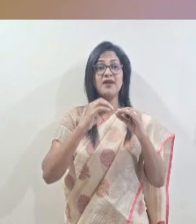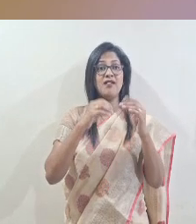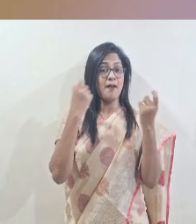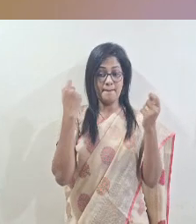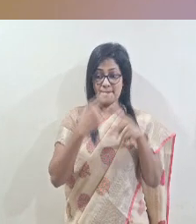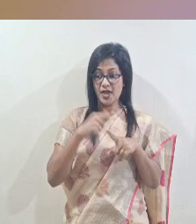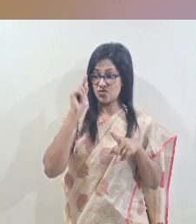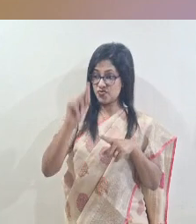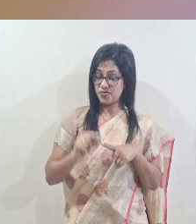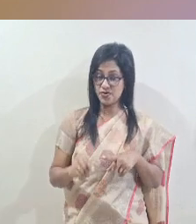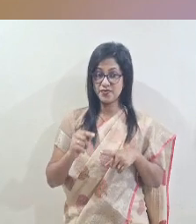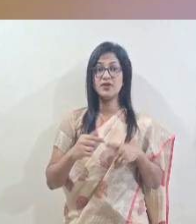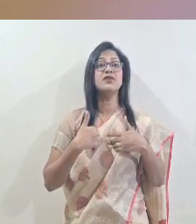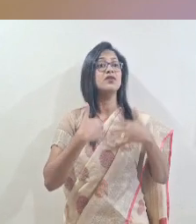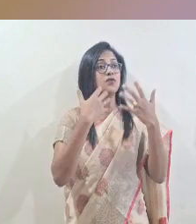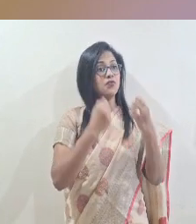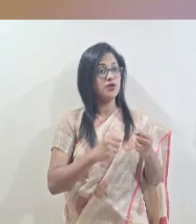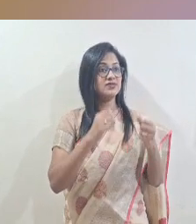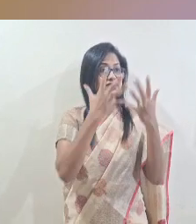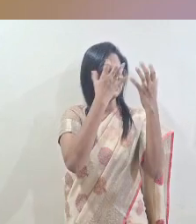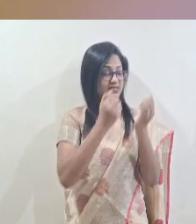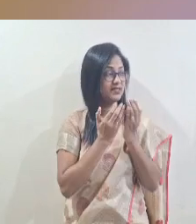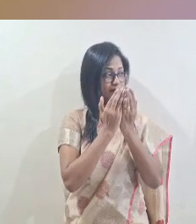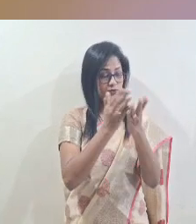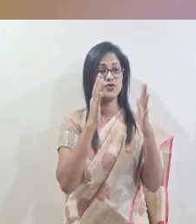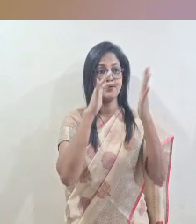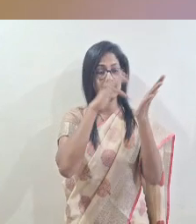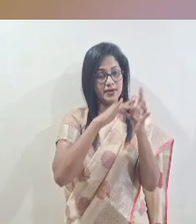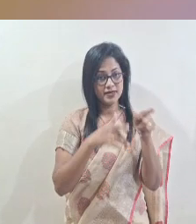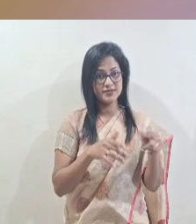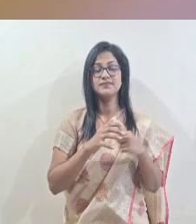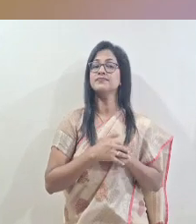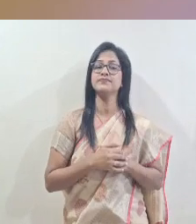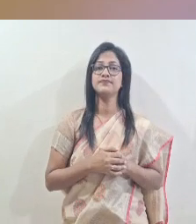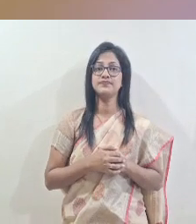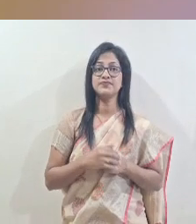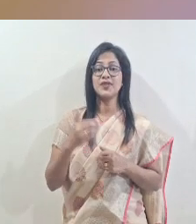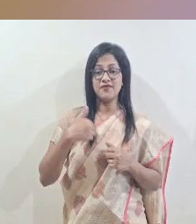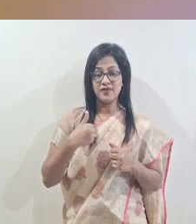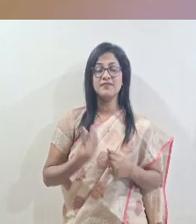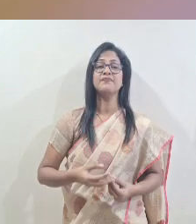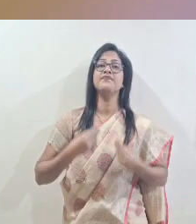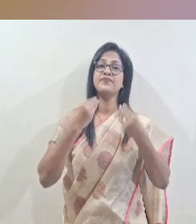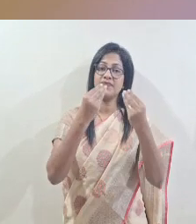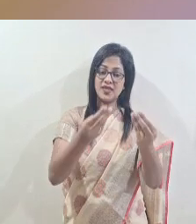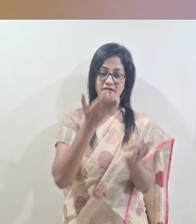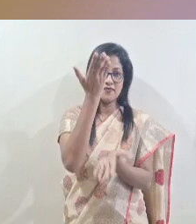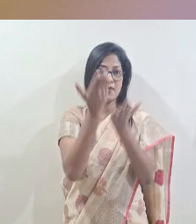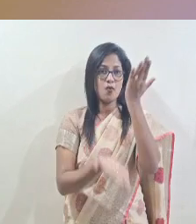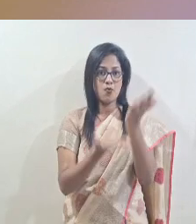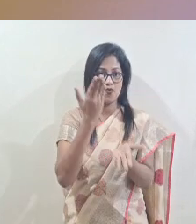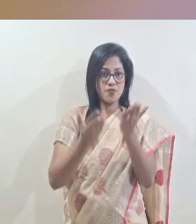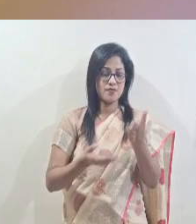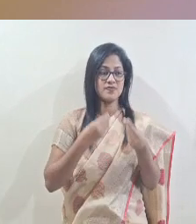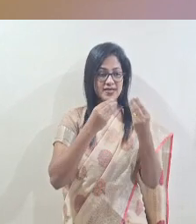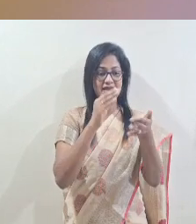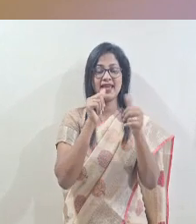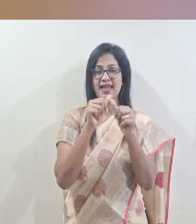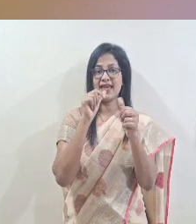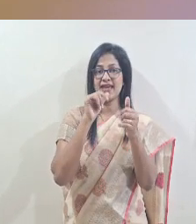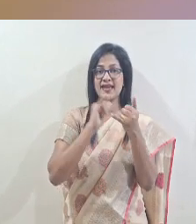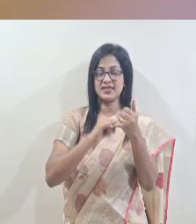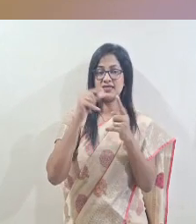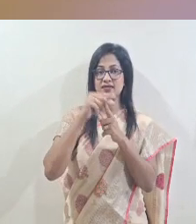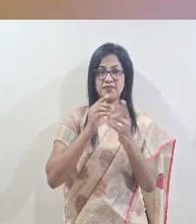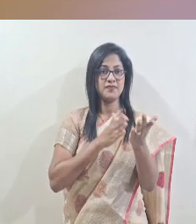we want to have for dry port location. And then we provided weights to them based on AHP method